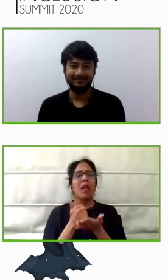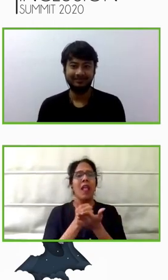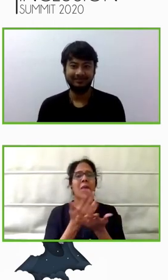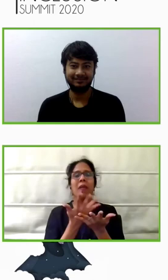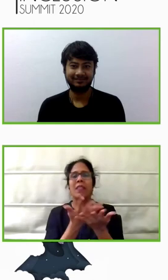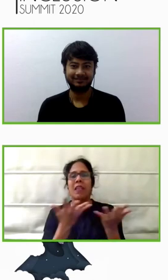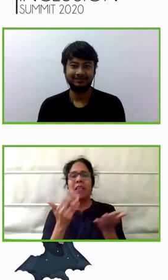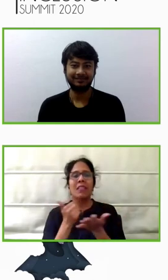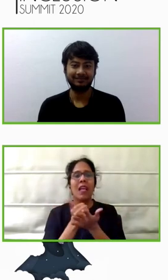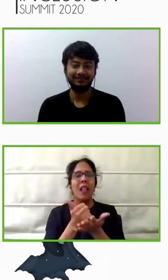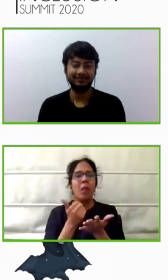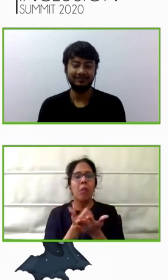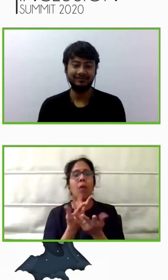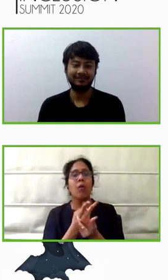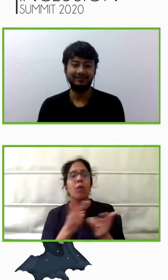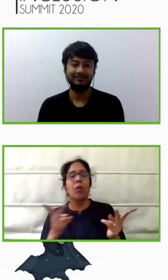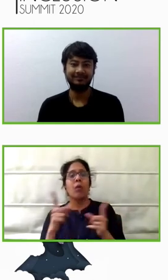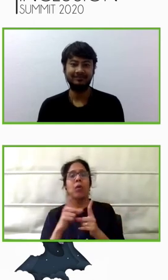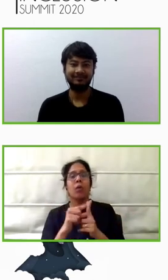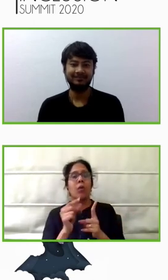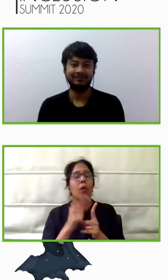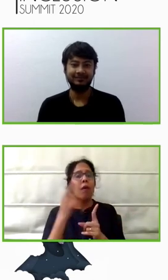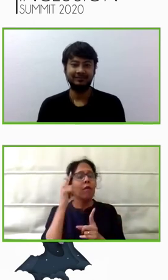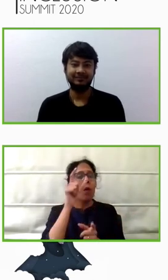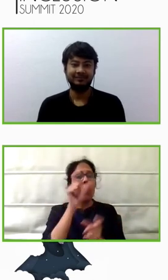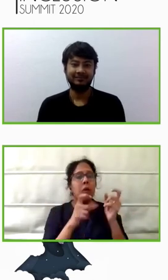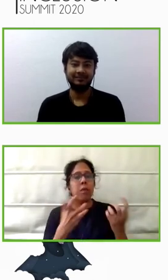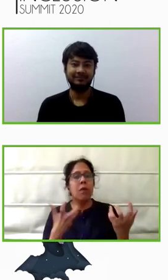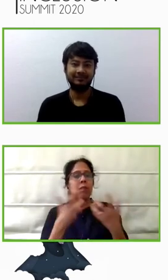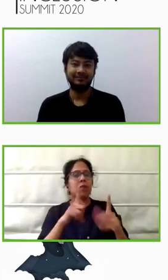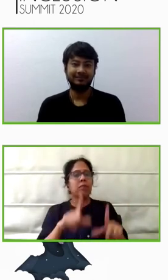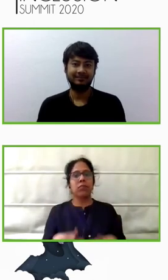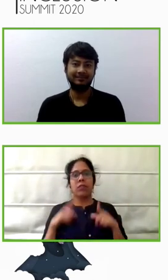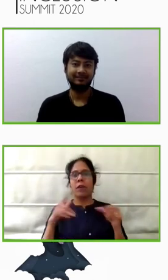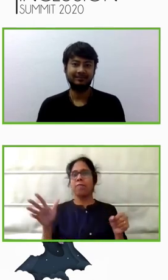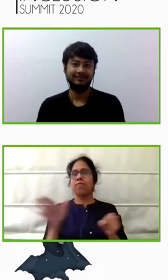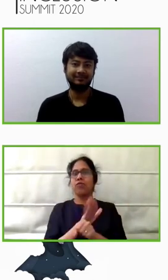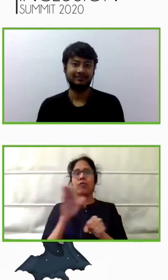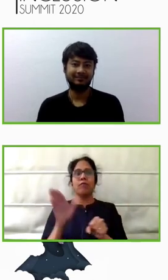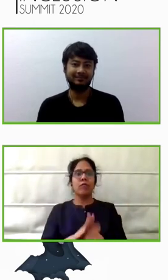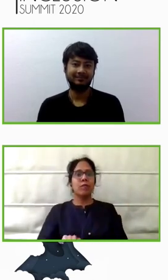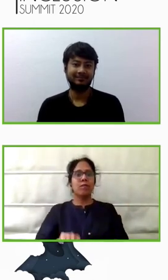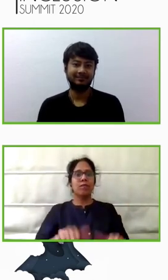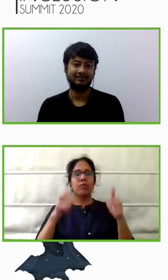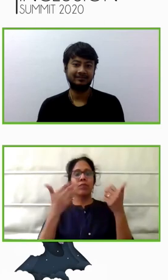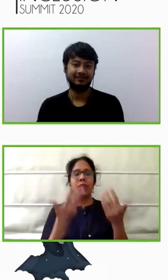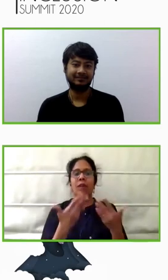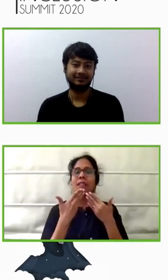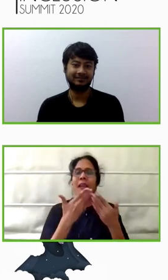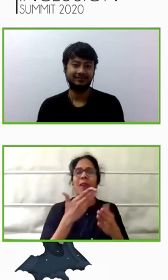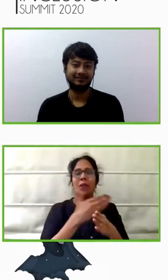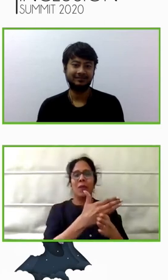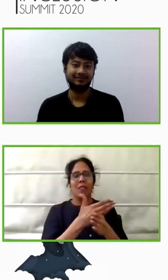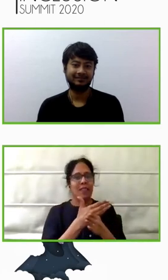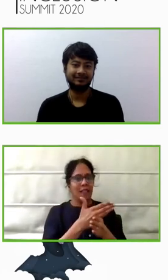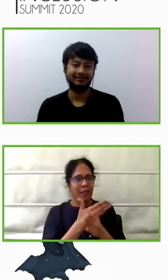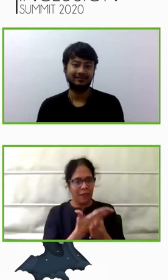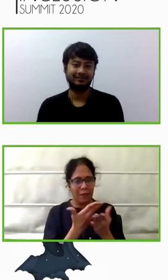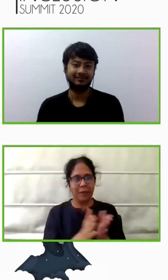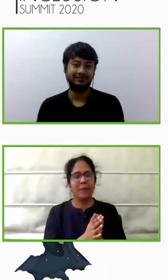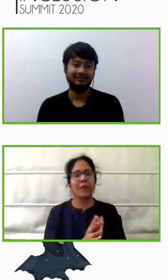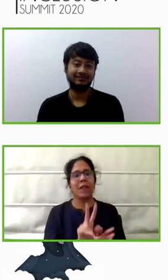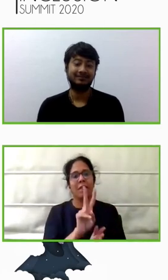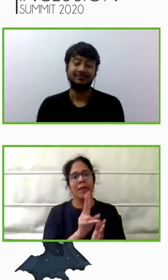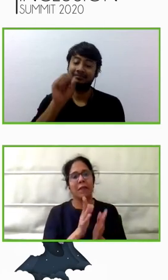assistive devices can do to people to lead a fulfilling life. Thank you so much, Vin, for sharing that. Thank you. It really made a